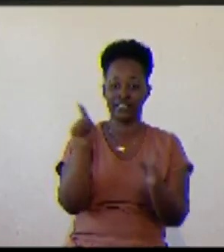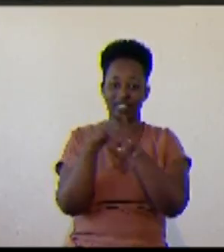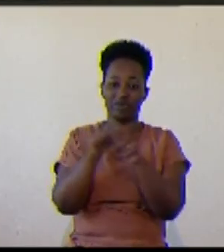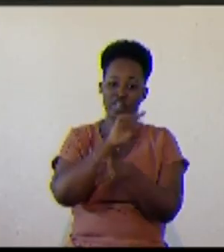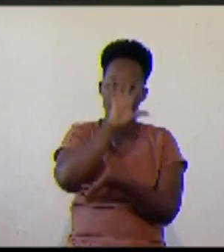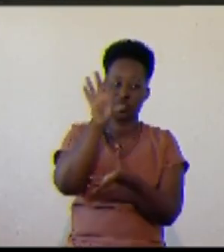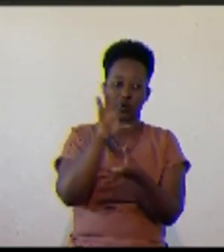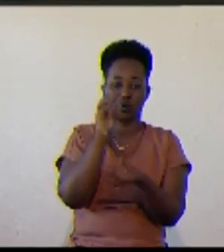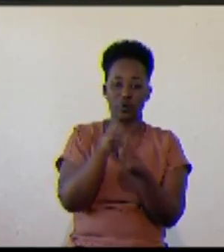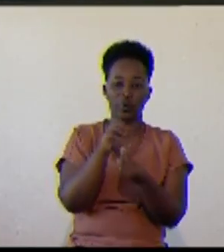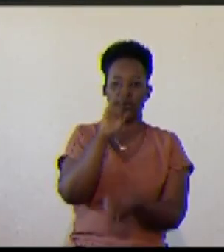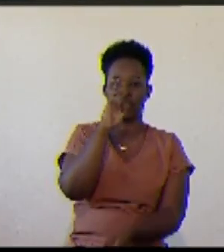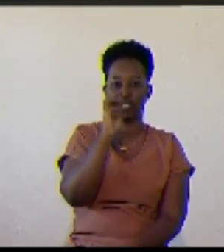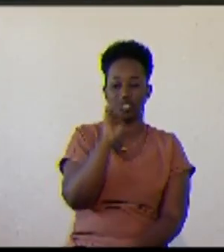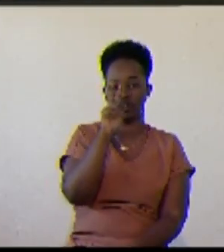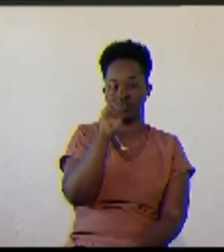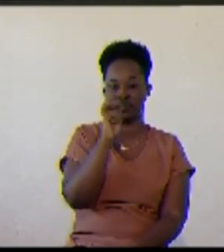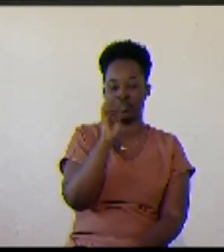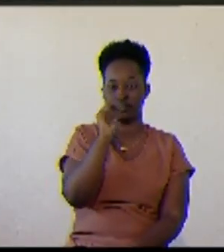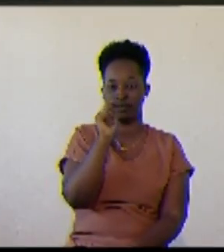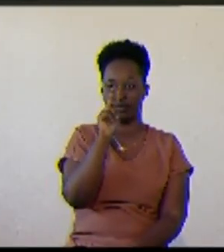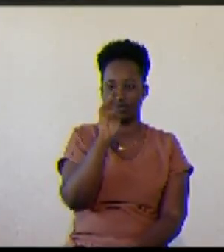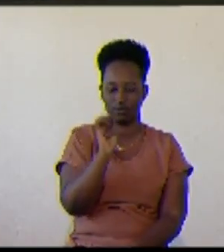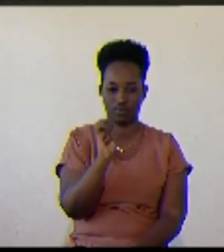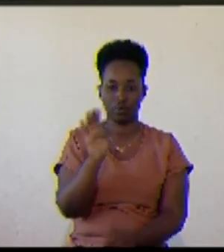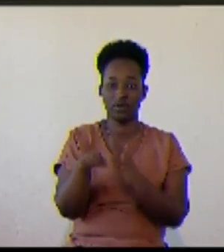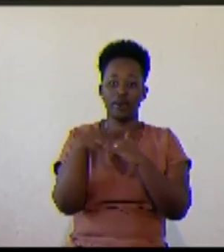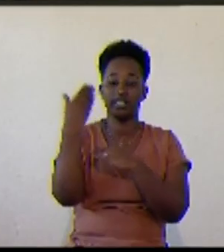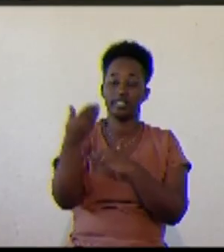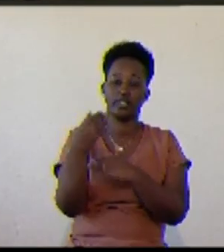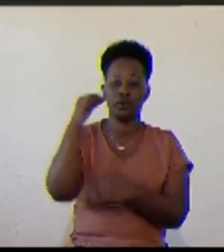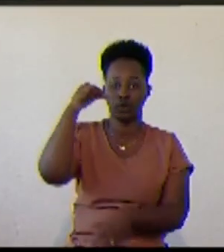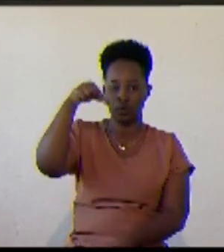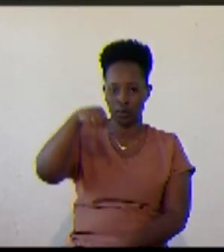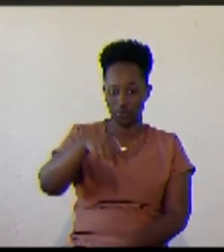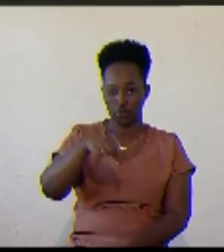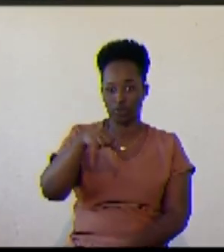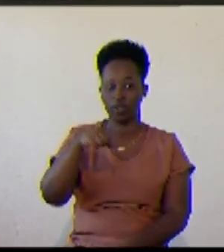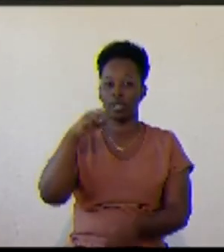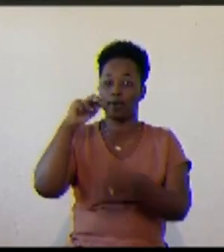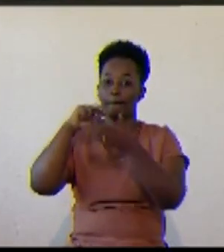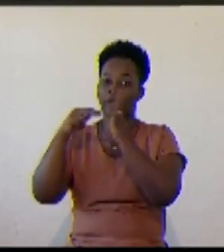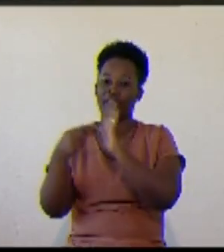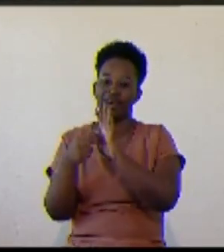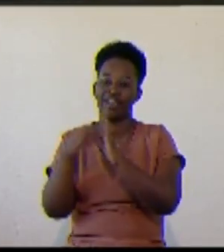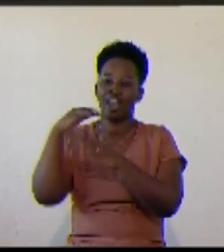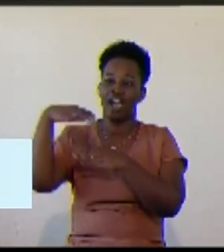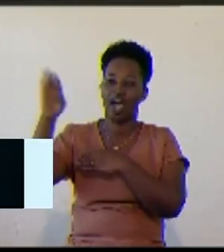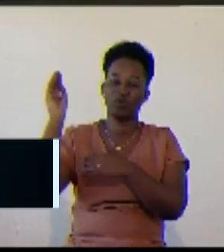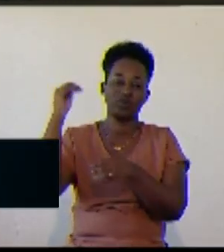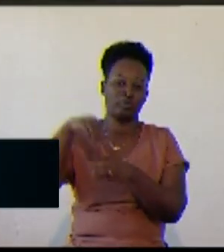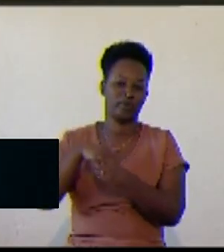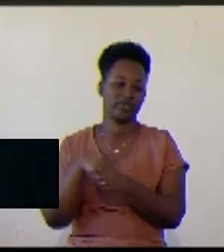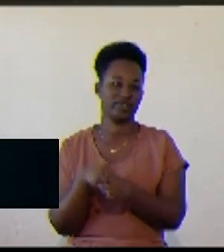revenue. This is our total revenue. Then our Q here, this is our output. So we shall use